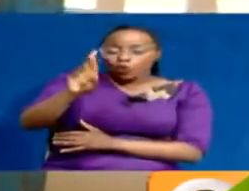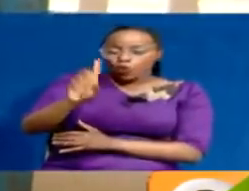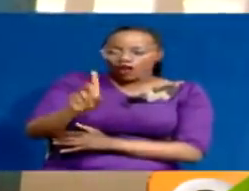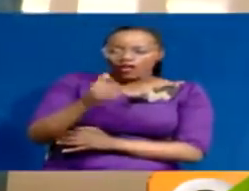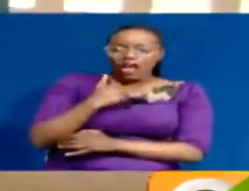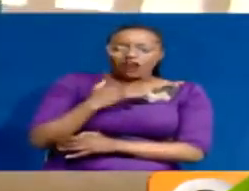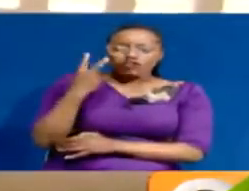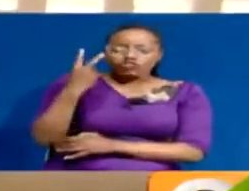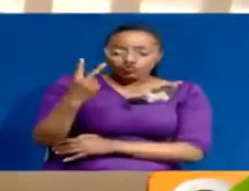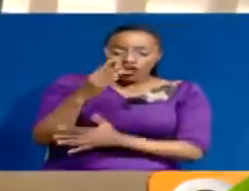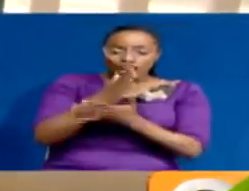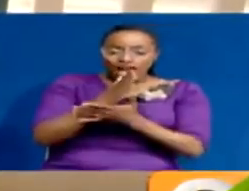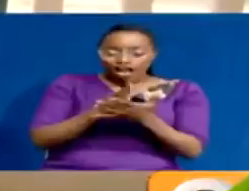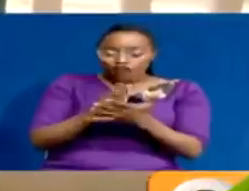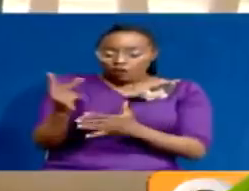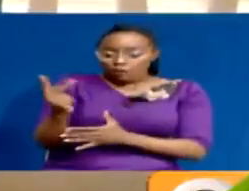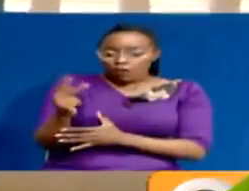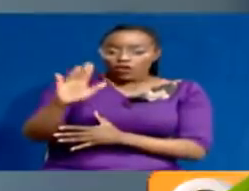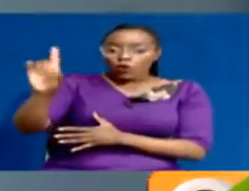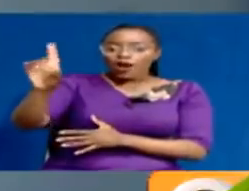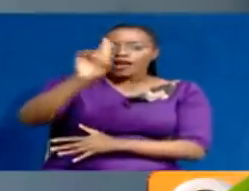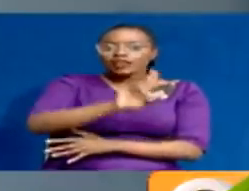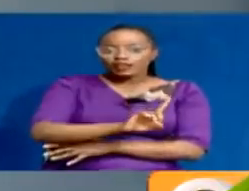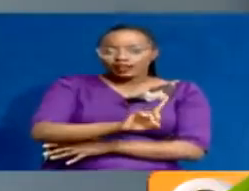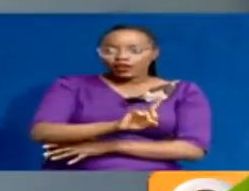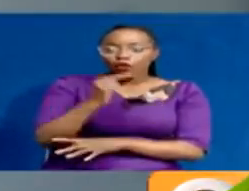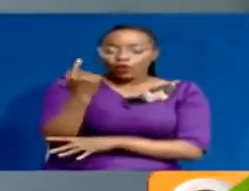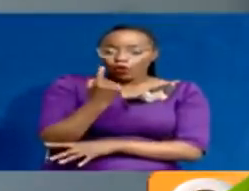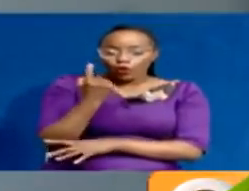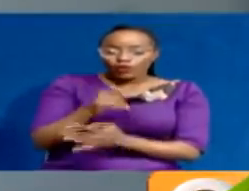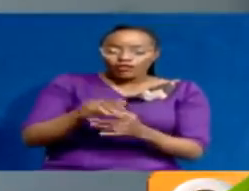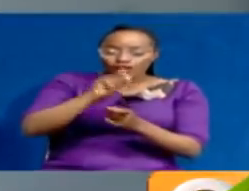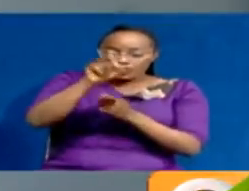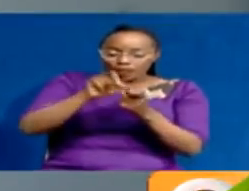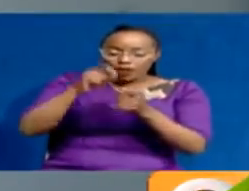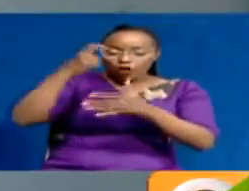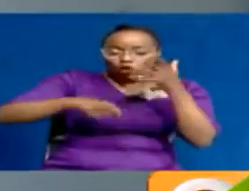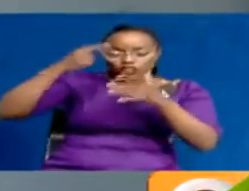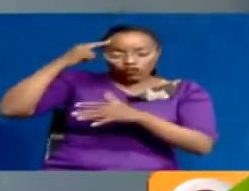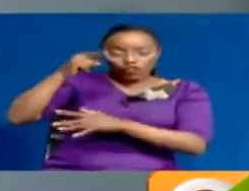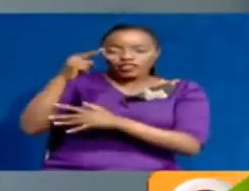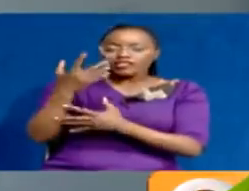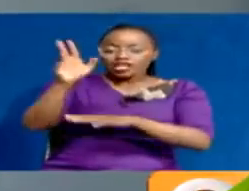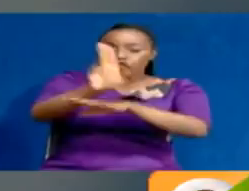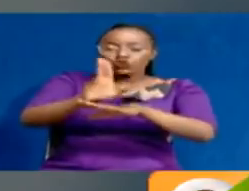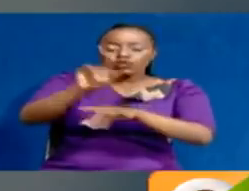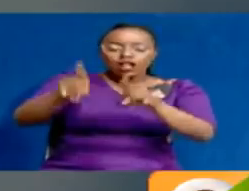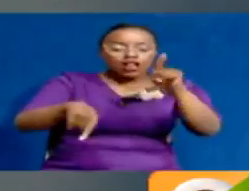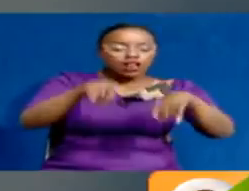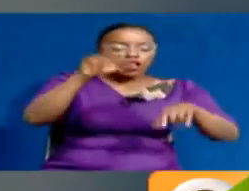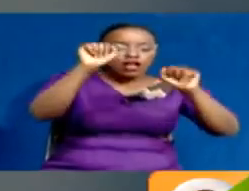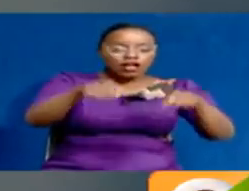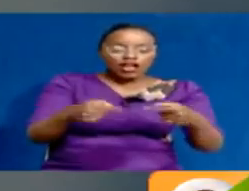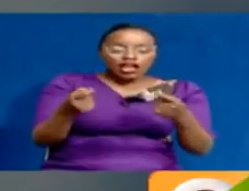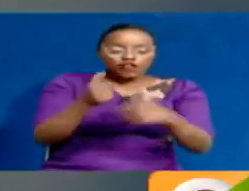go through 2.5 of them in a day. The exact cost of such consumption can vary,